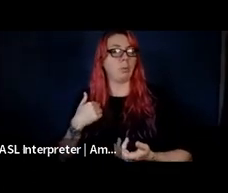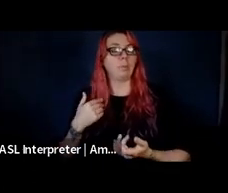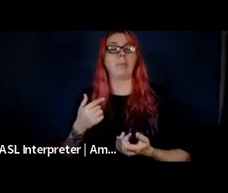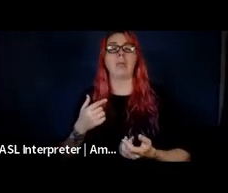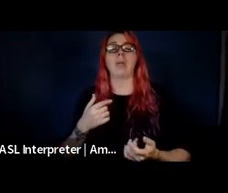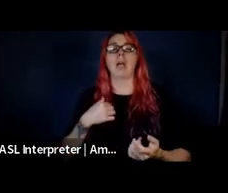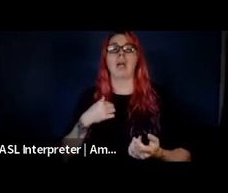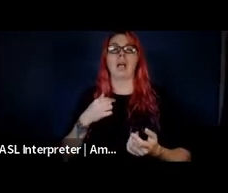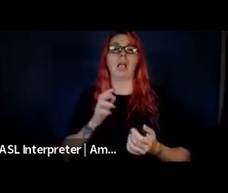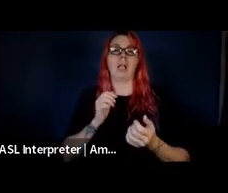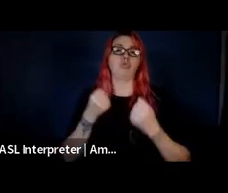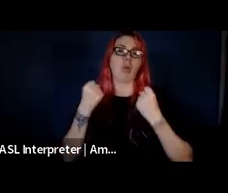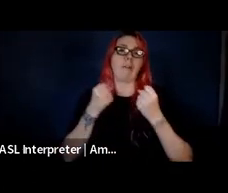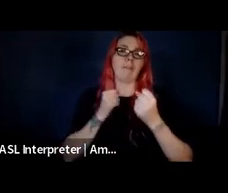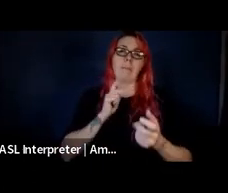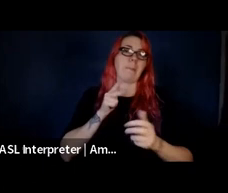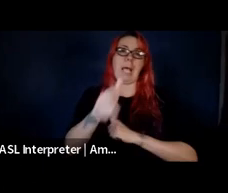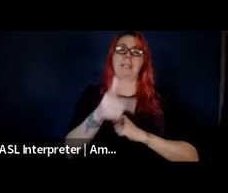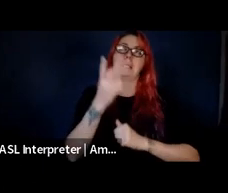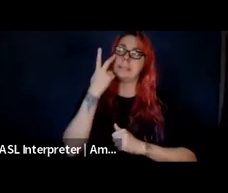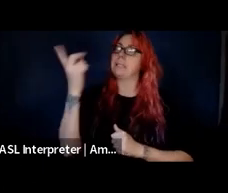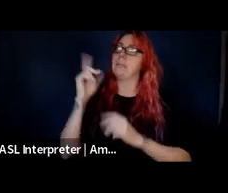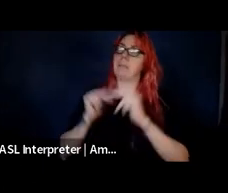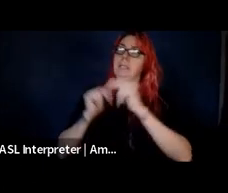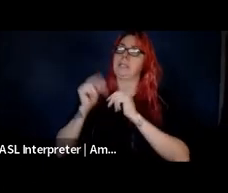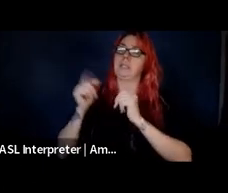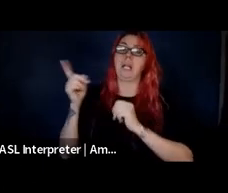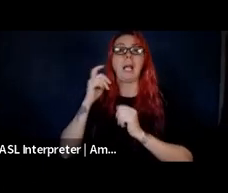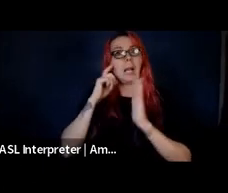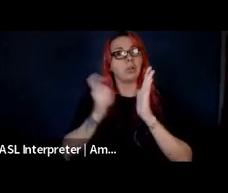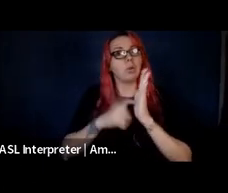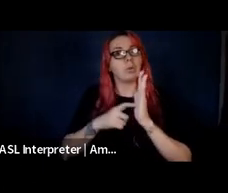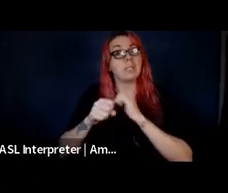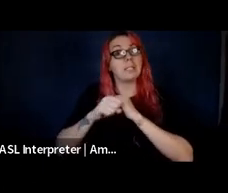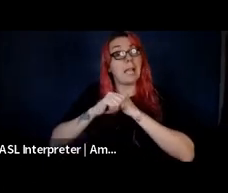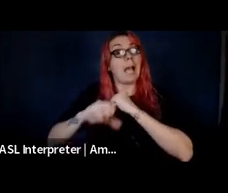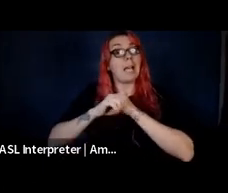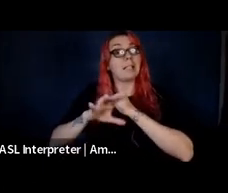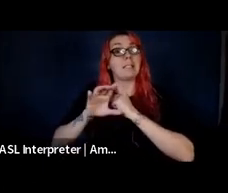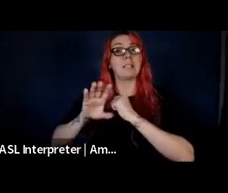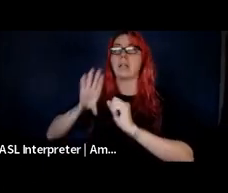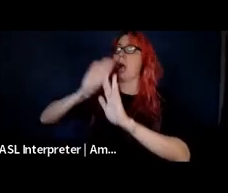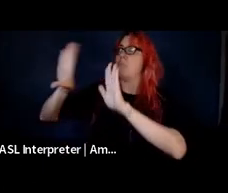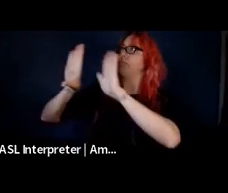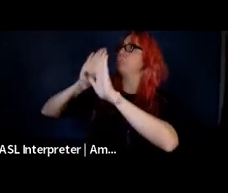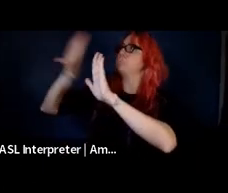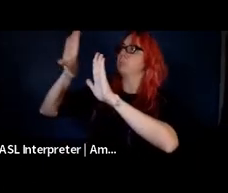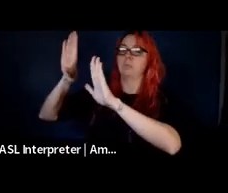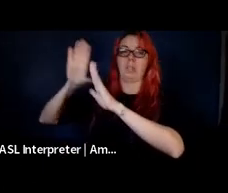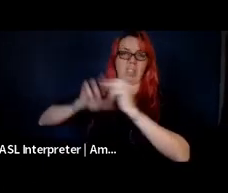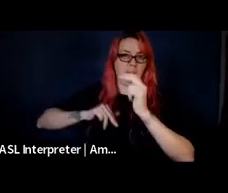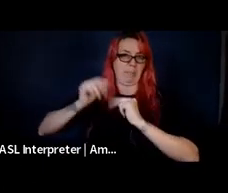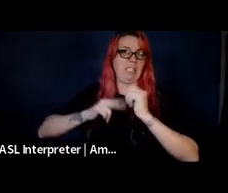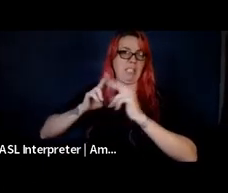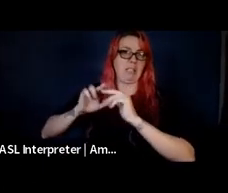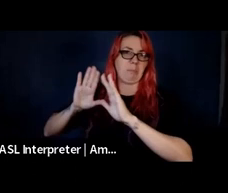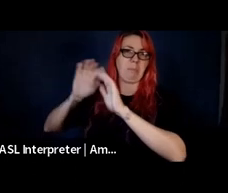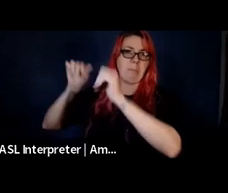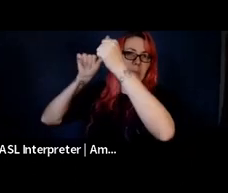the ads on the billboards, and I still notice that I think there is maybe one out of a